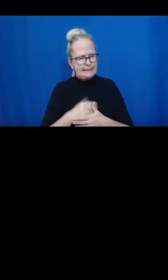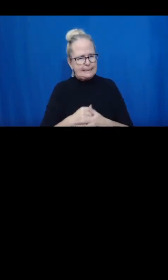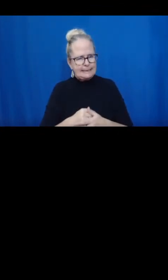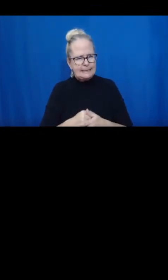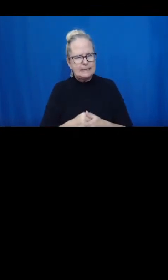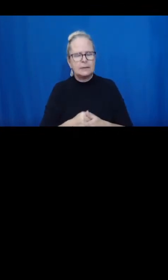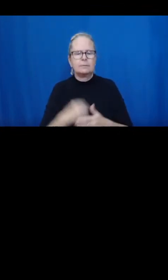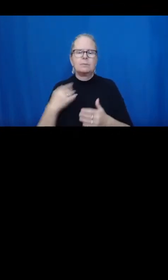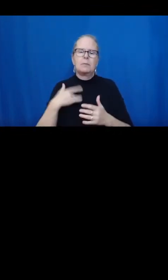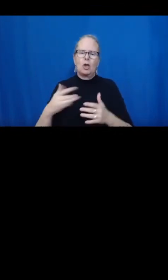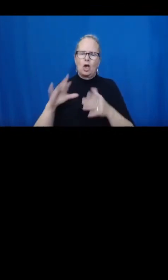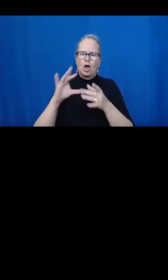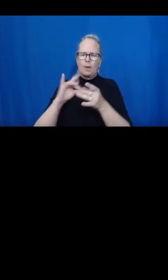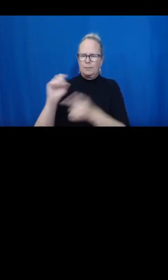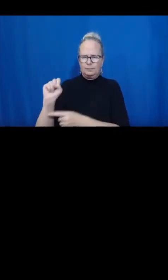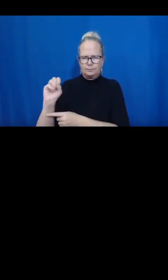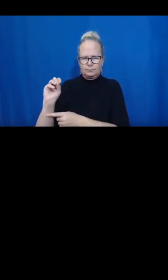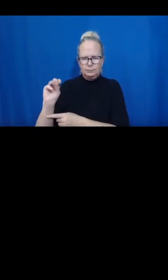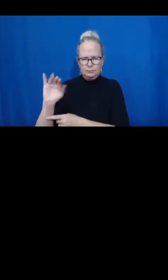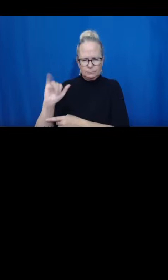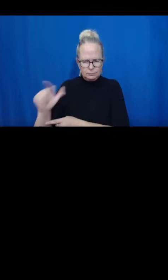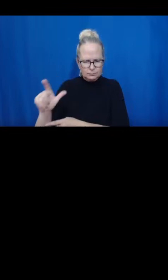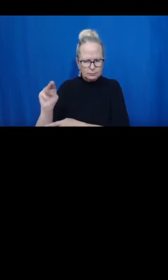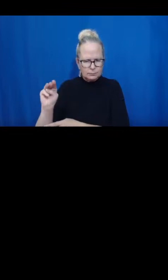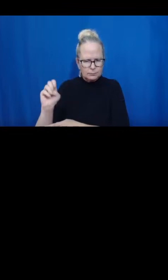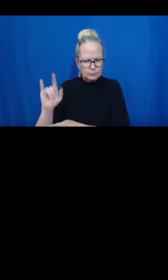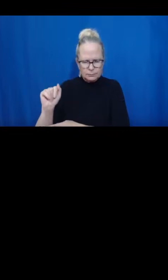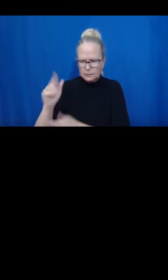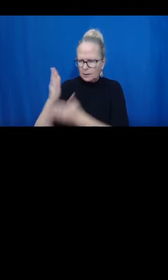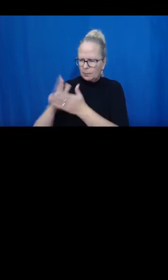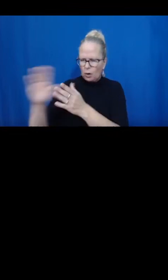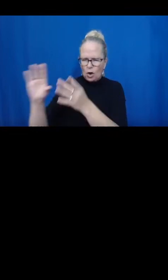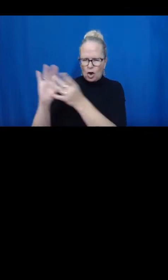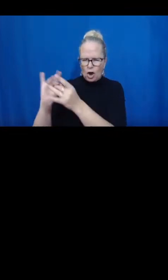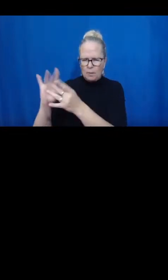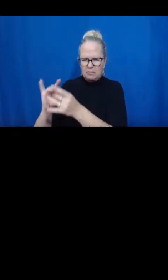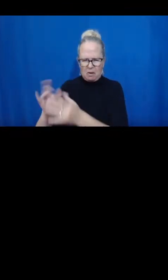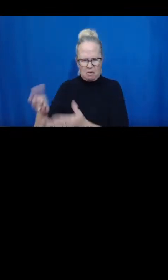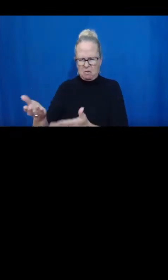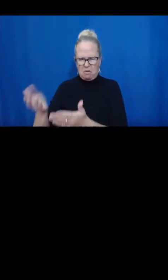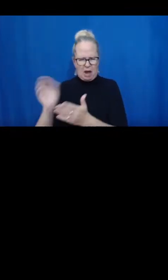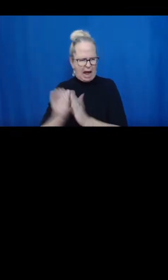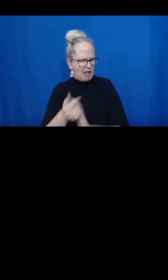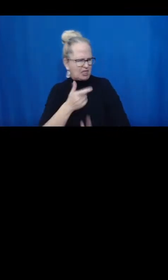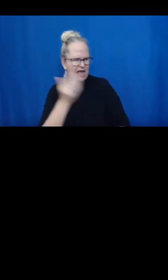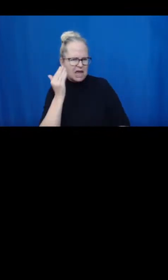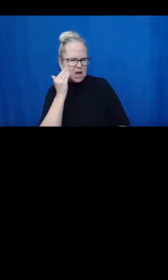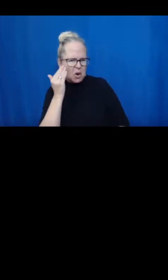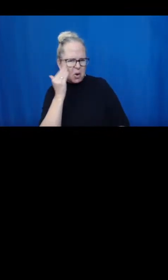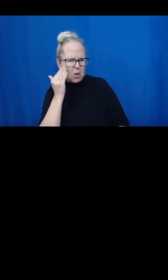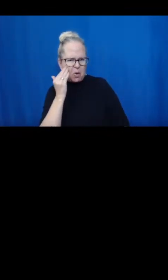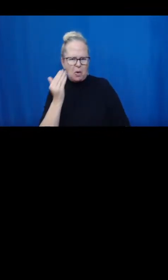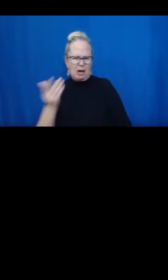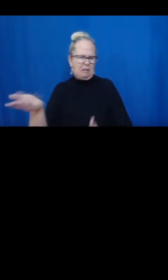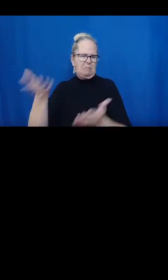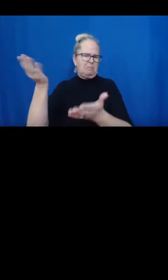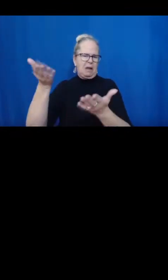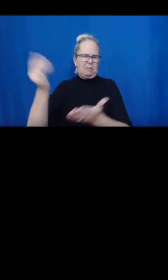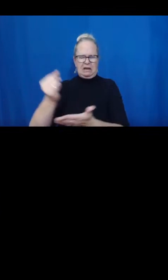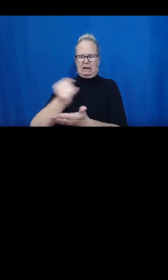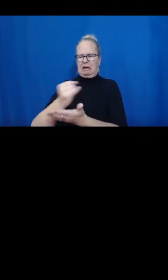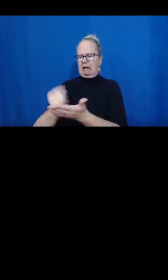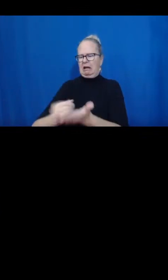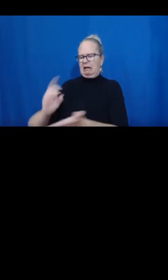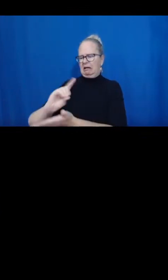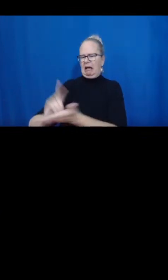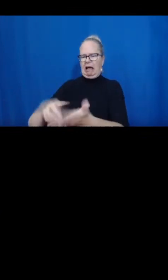this, but, the truth is that it's a new virus that we're studying for the first time. And, there's